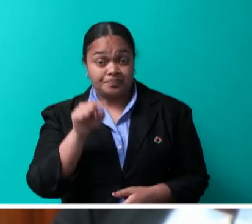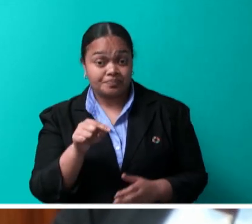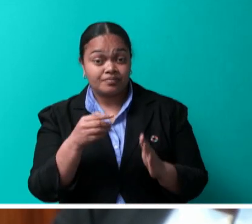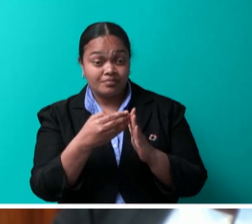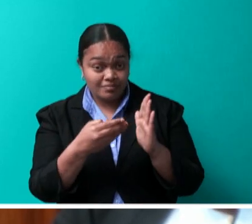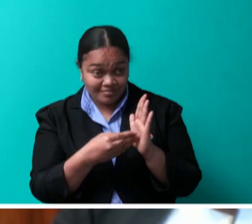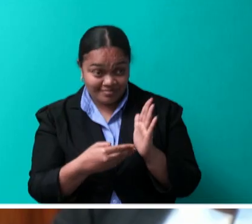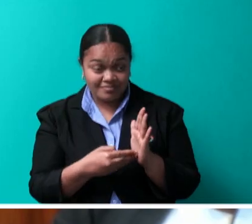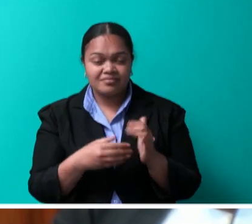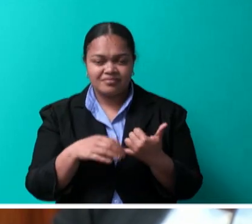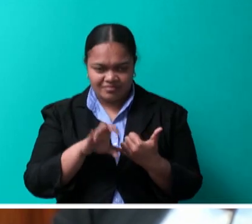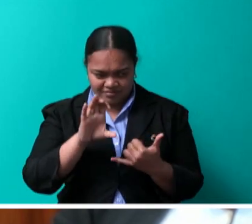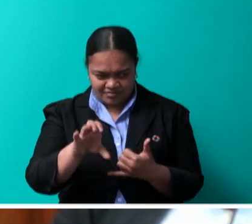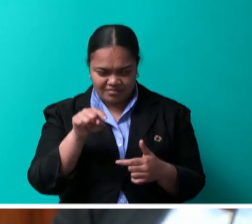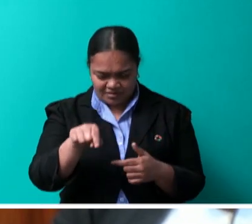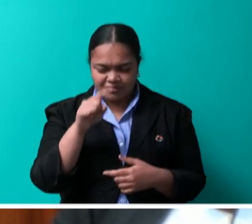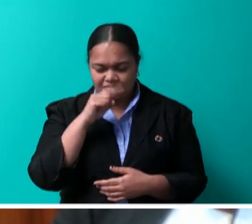an investment in those people.